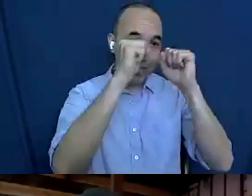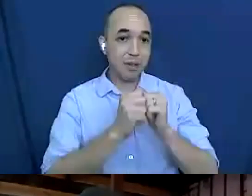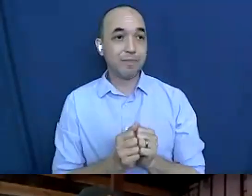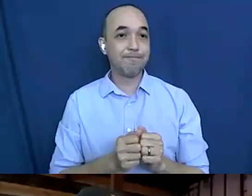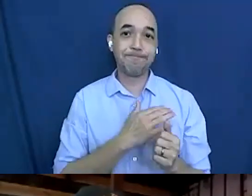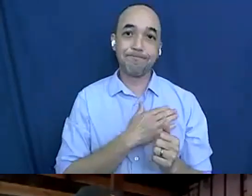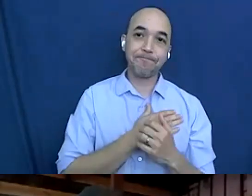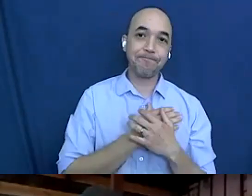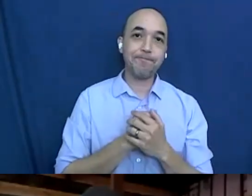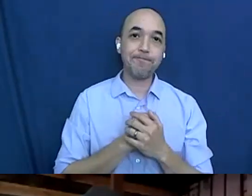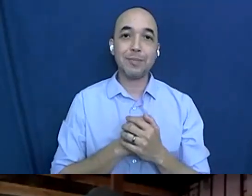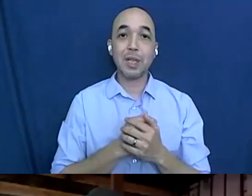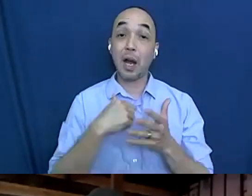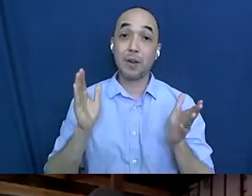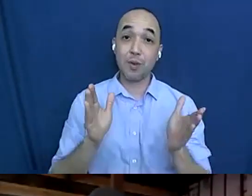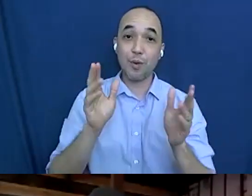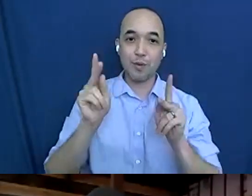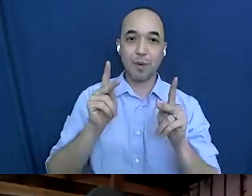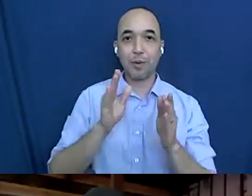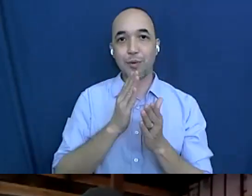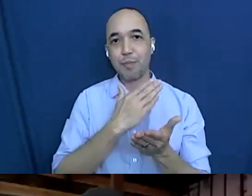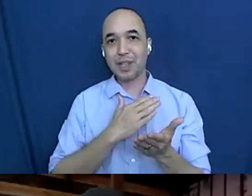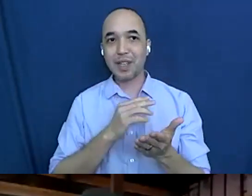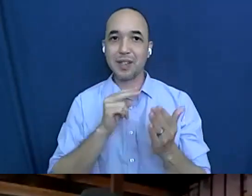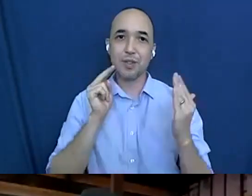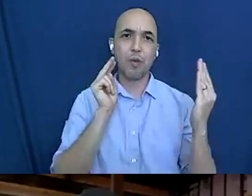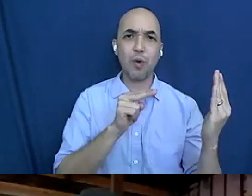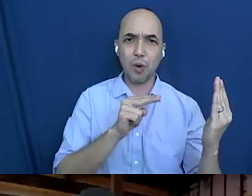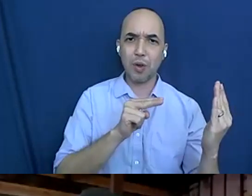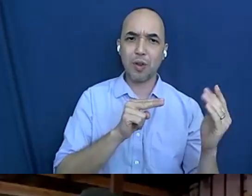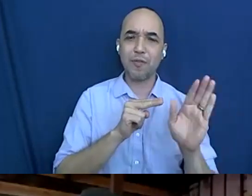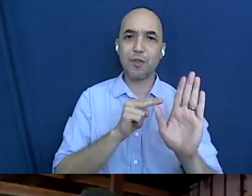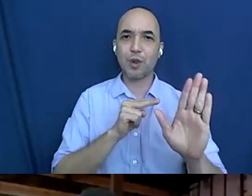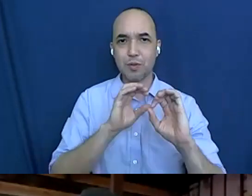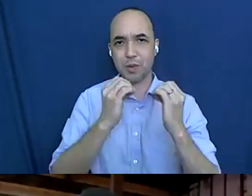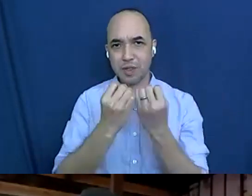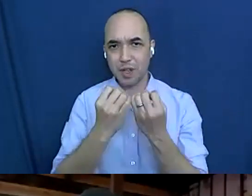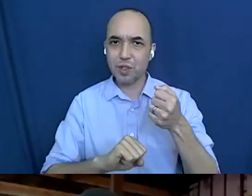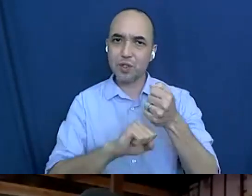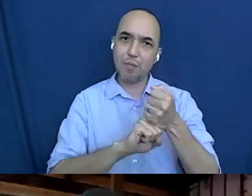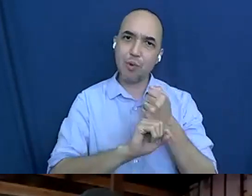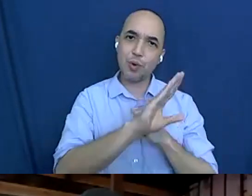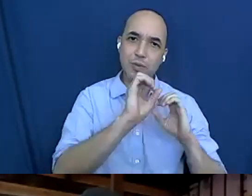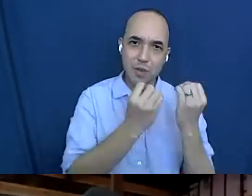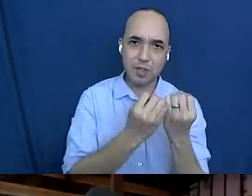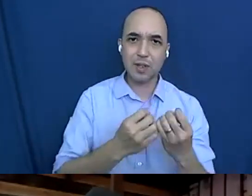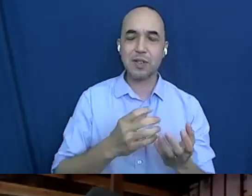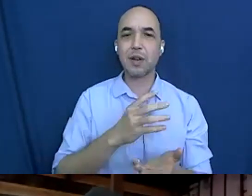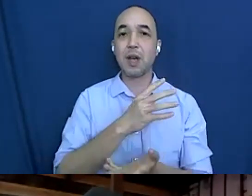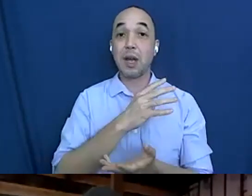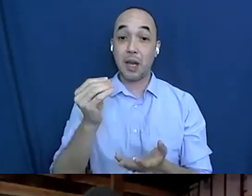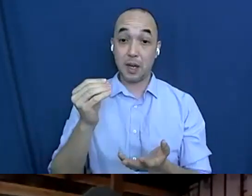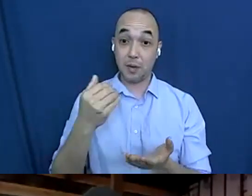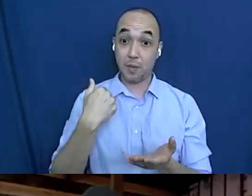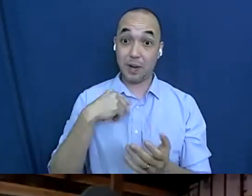I urge everybody to go to check out Rodney's Raptors and support him and what he does. And obviously, we have 200